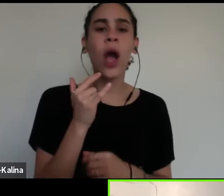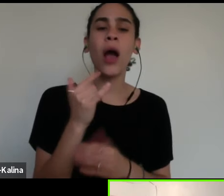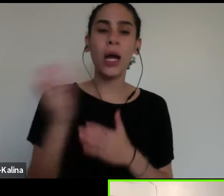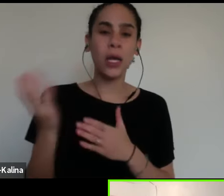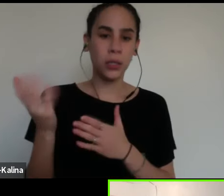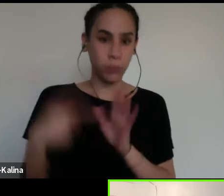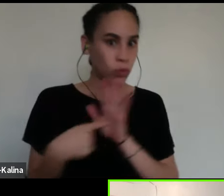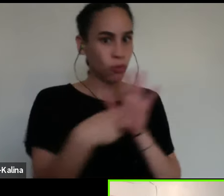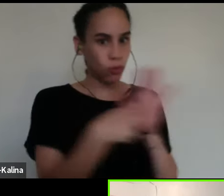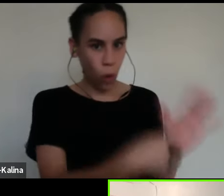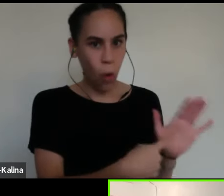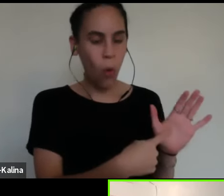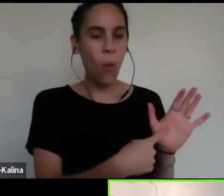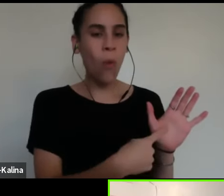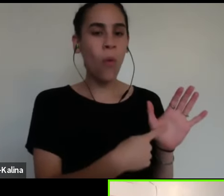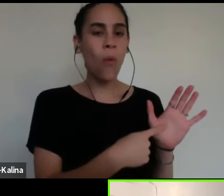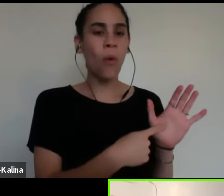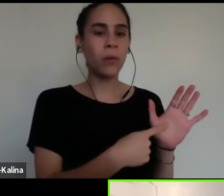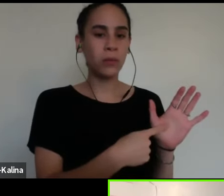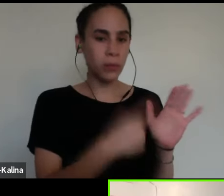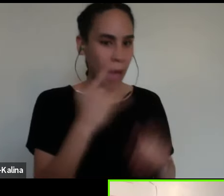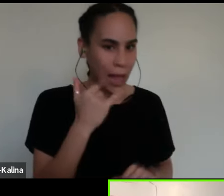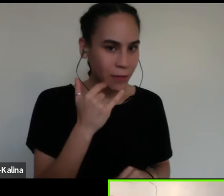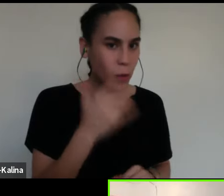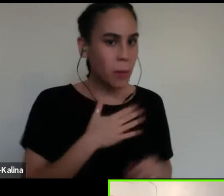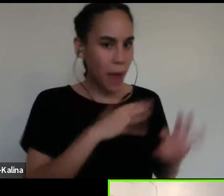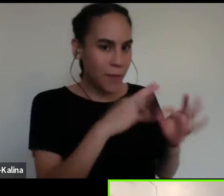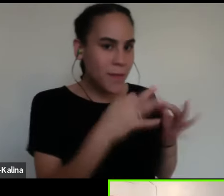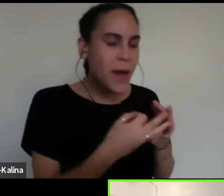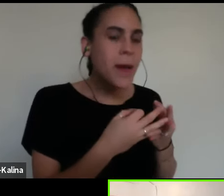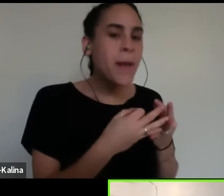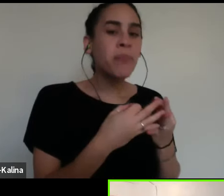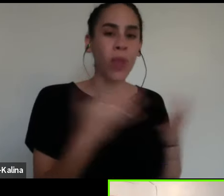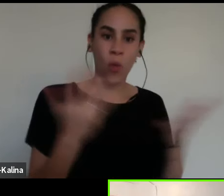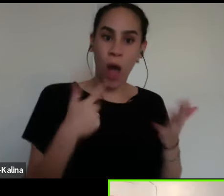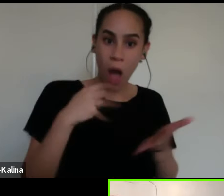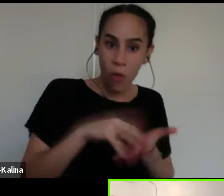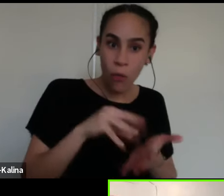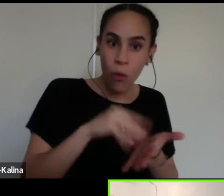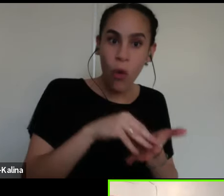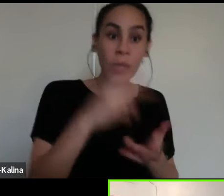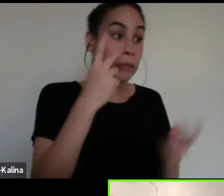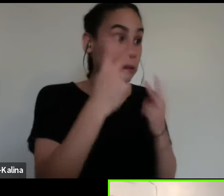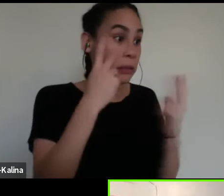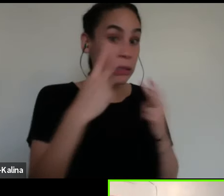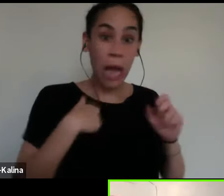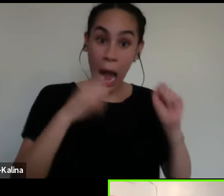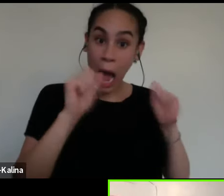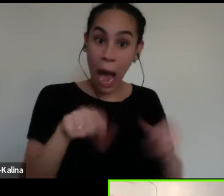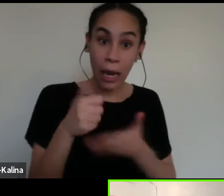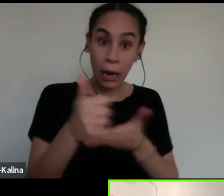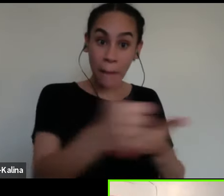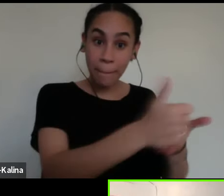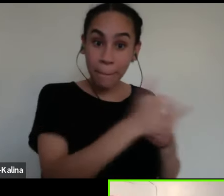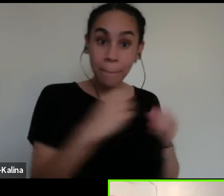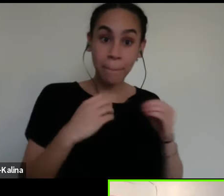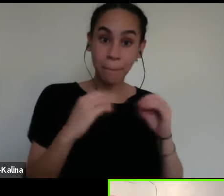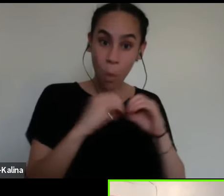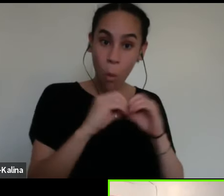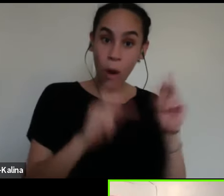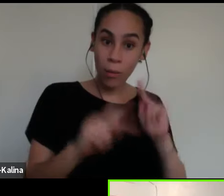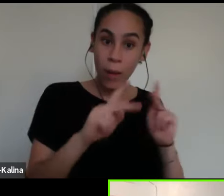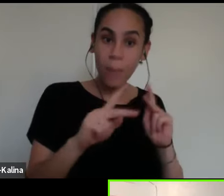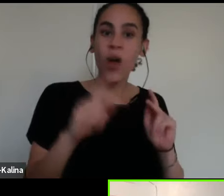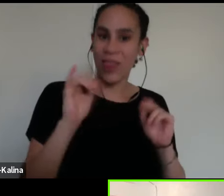me to the place that I loved and came from, and see if I could give more people that same feeling, which is what I do today. I get to build a